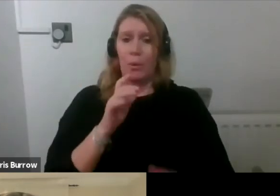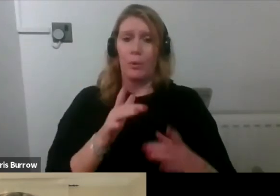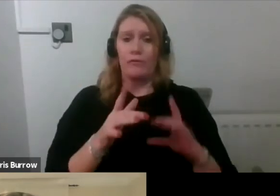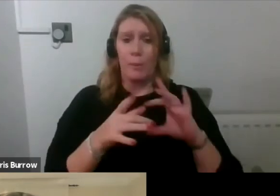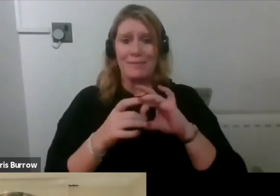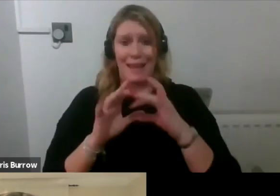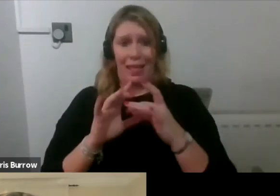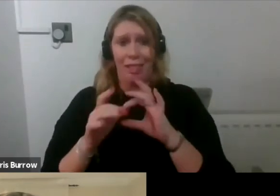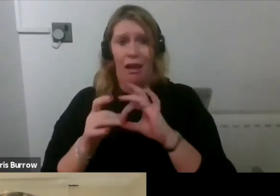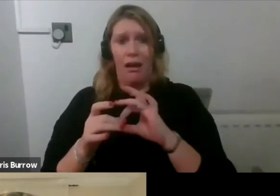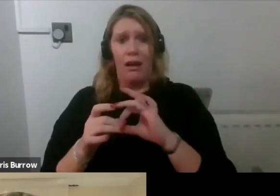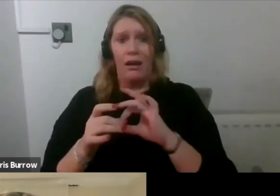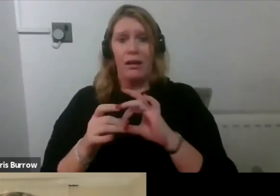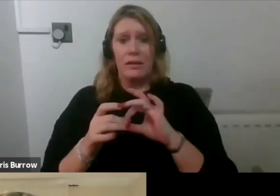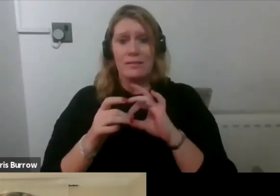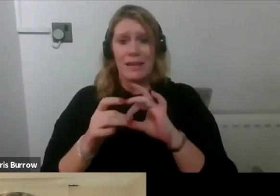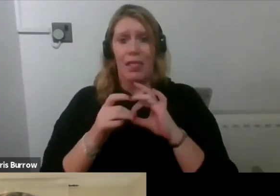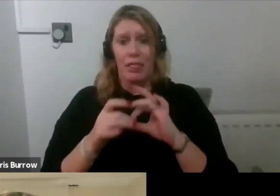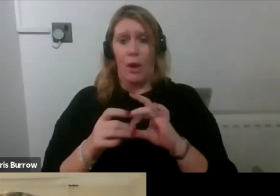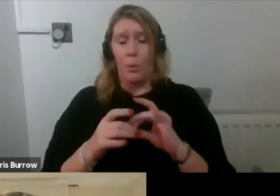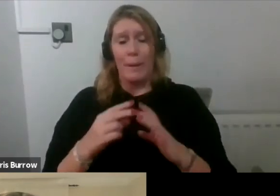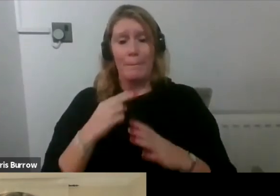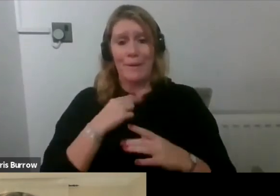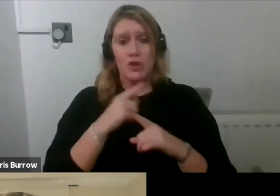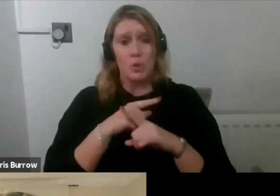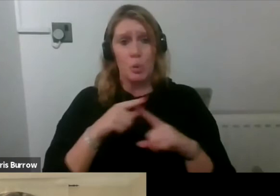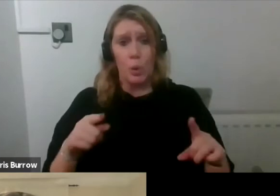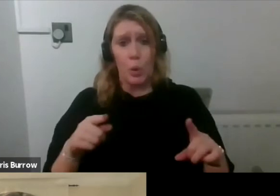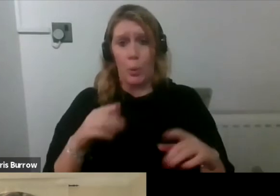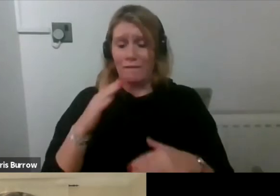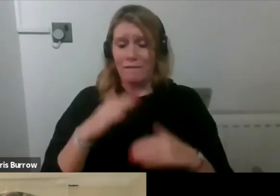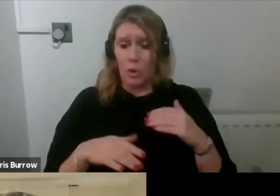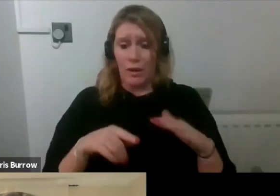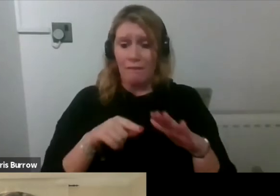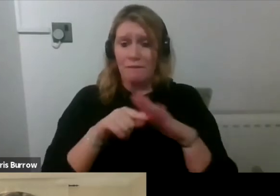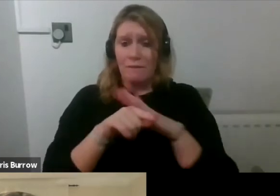do really miss you all. We haven't left the house for